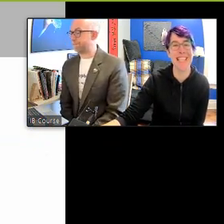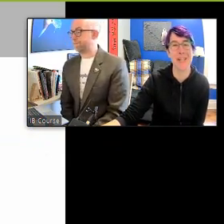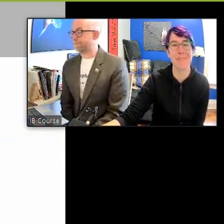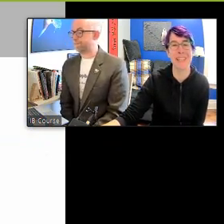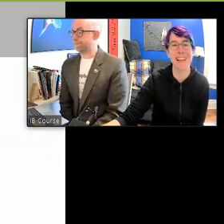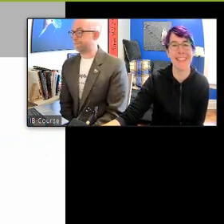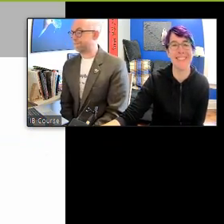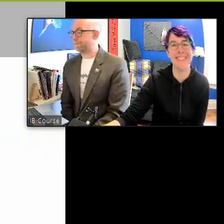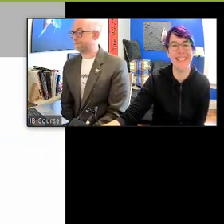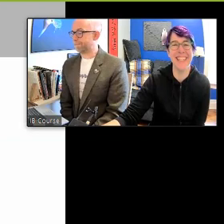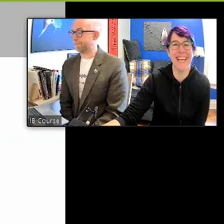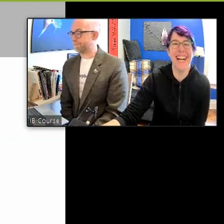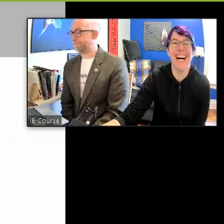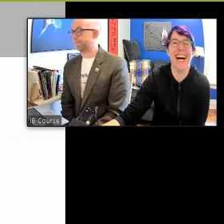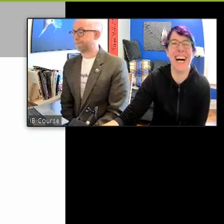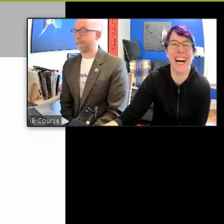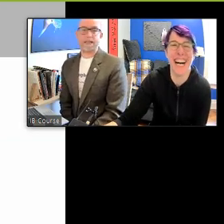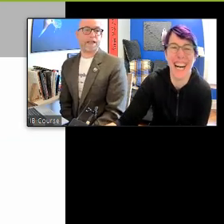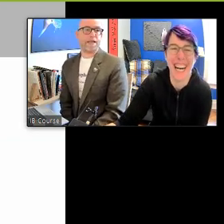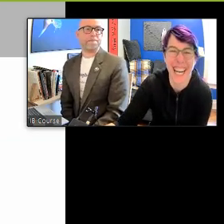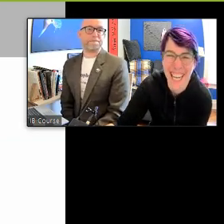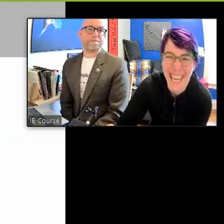Is this a good plan?